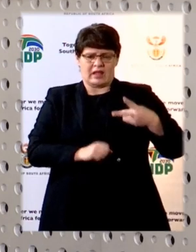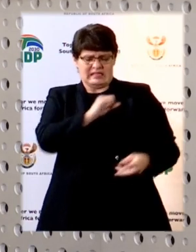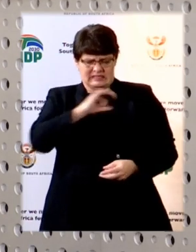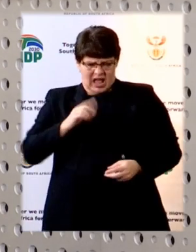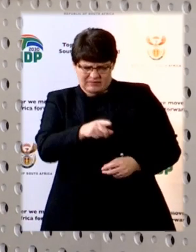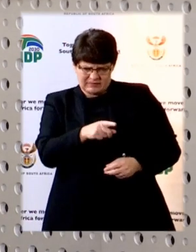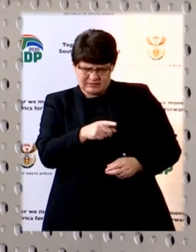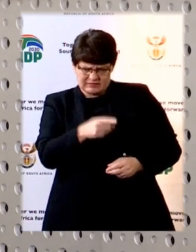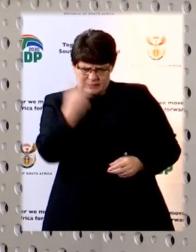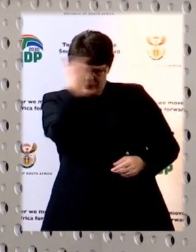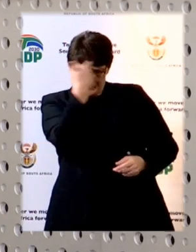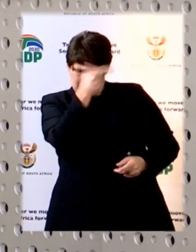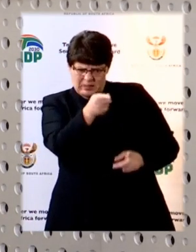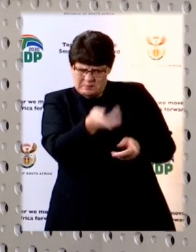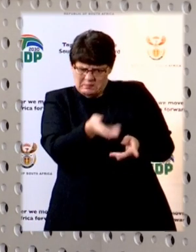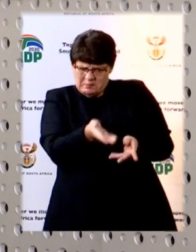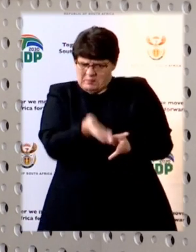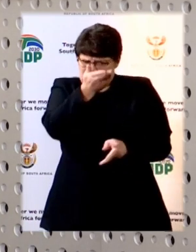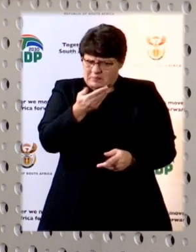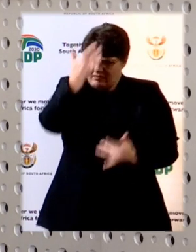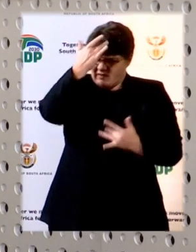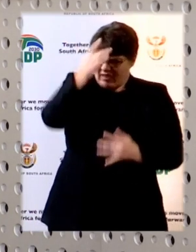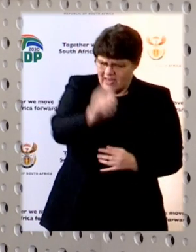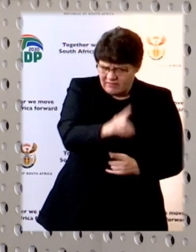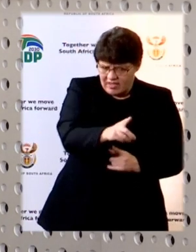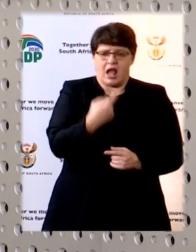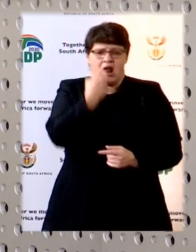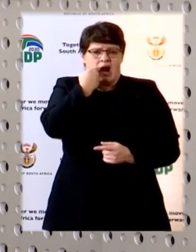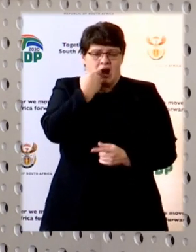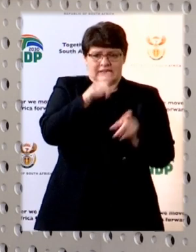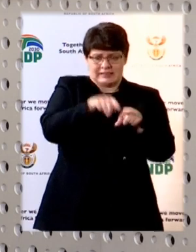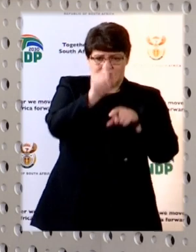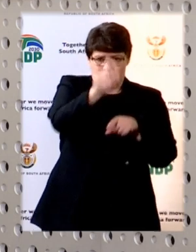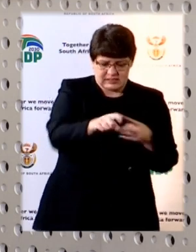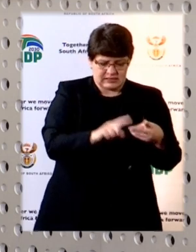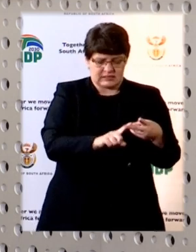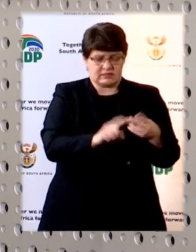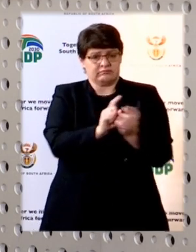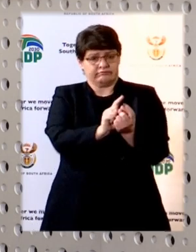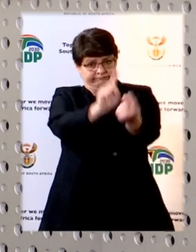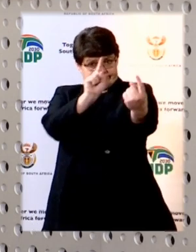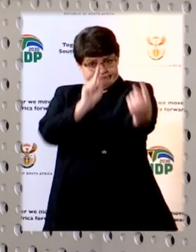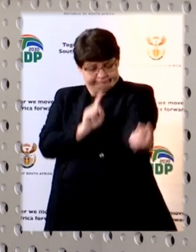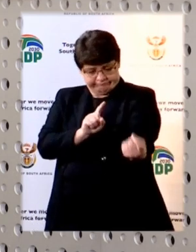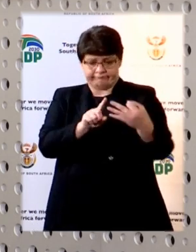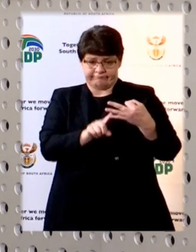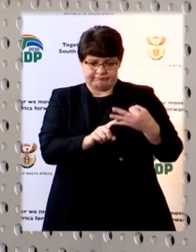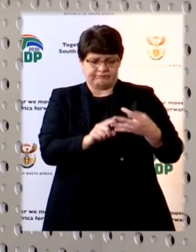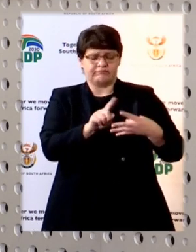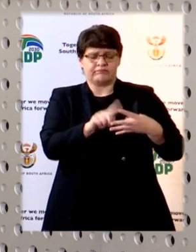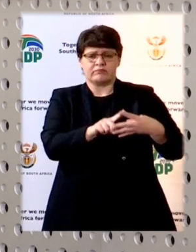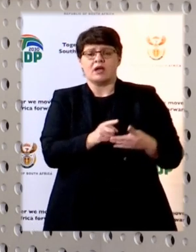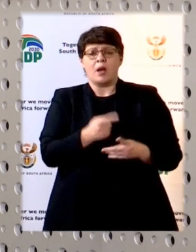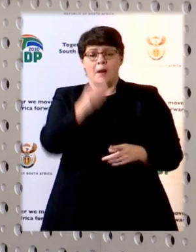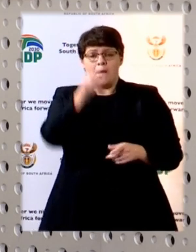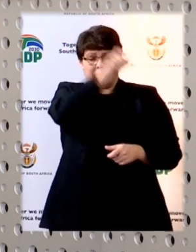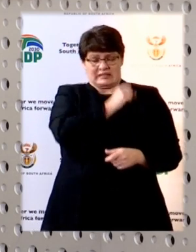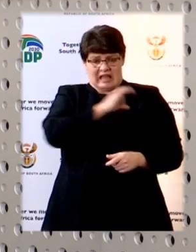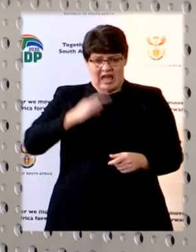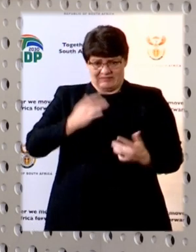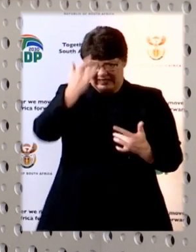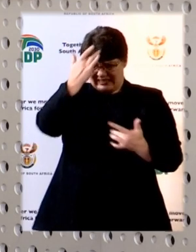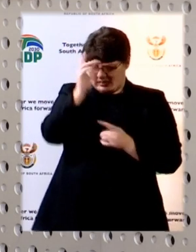of COVID-19, adequate social distancing, provision of quarantine facilities for